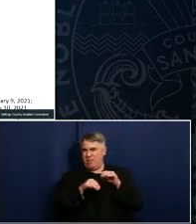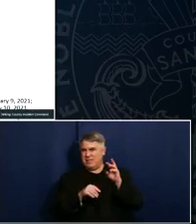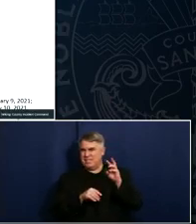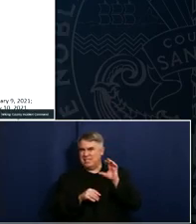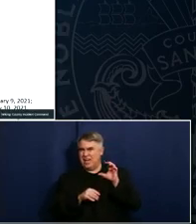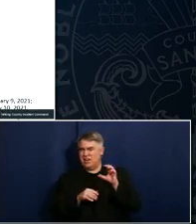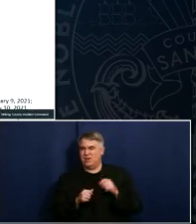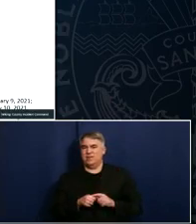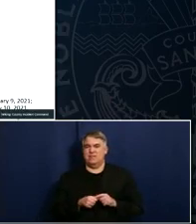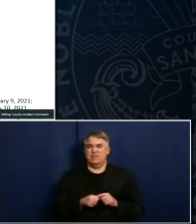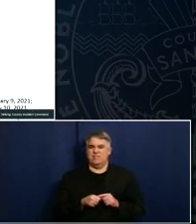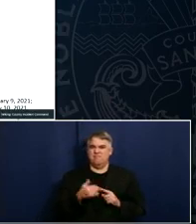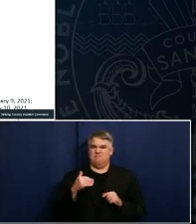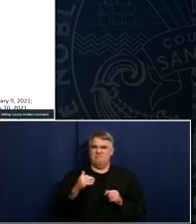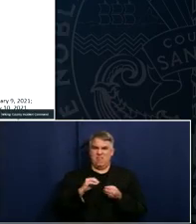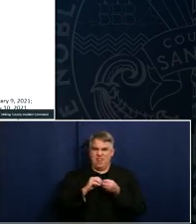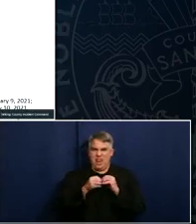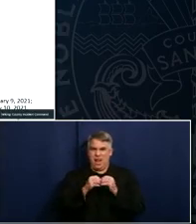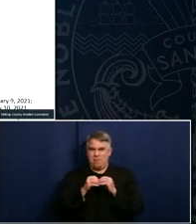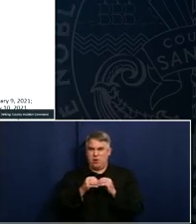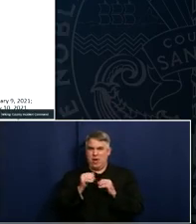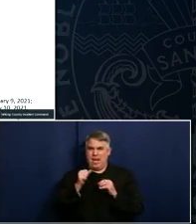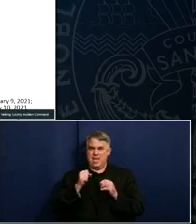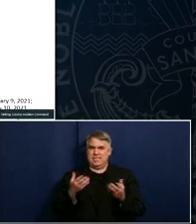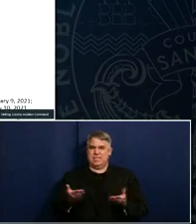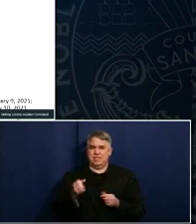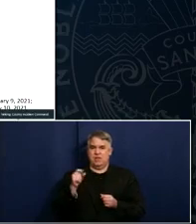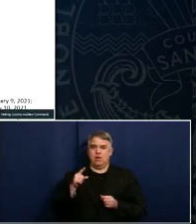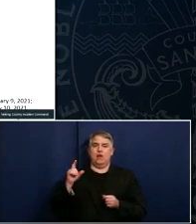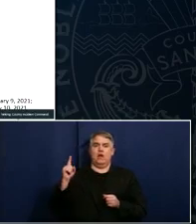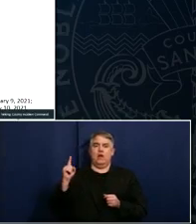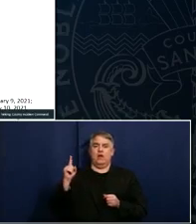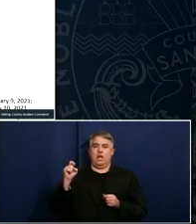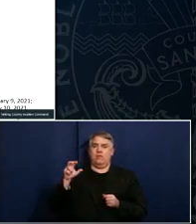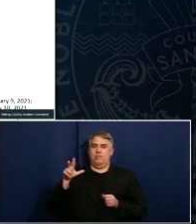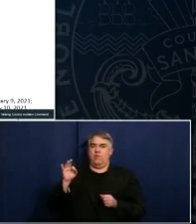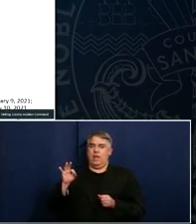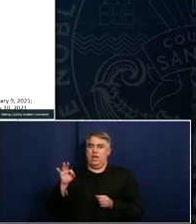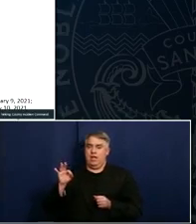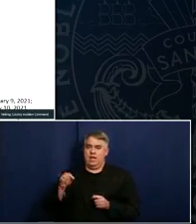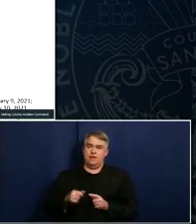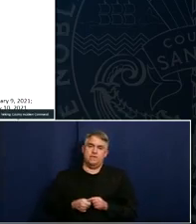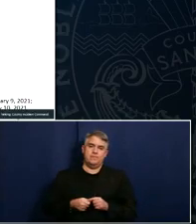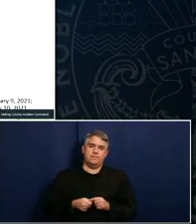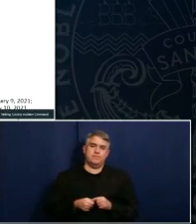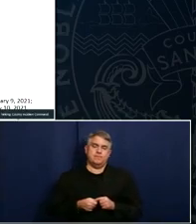total number of cases here in San Diego is 139. And